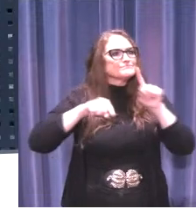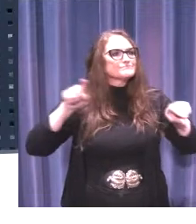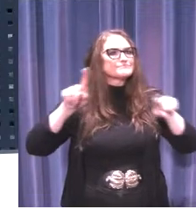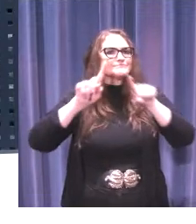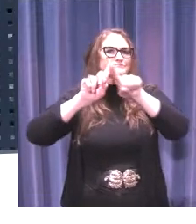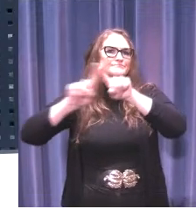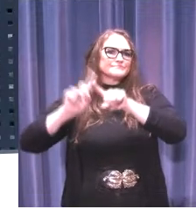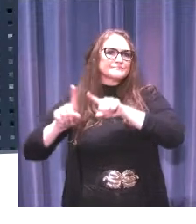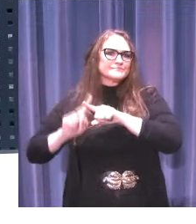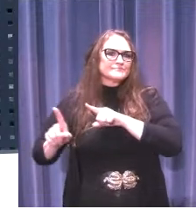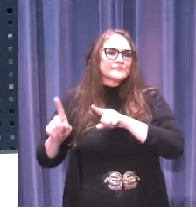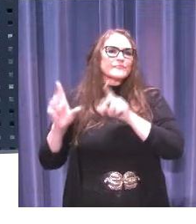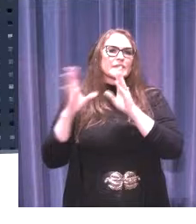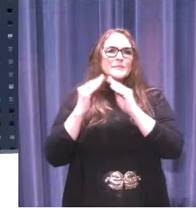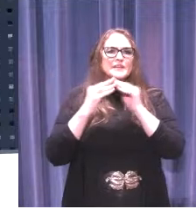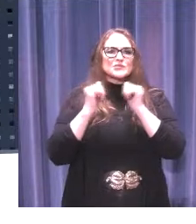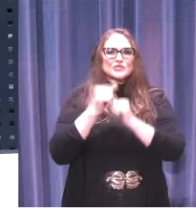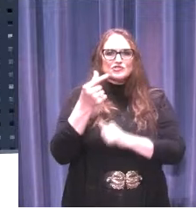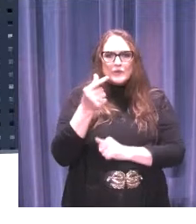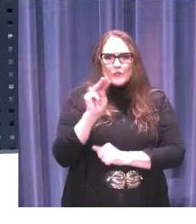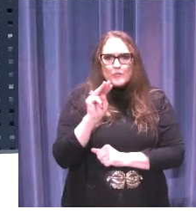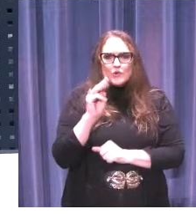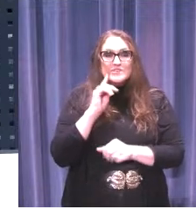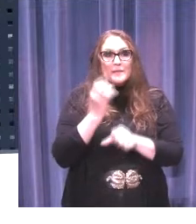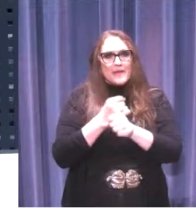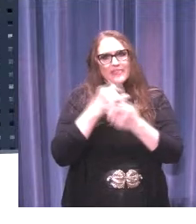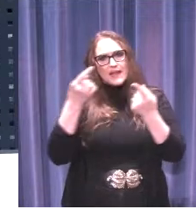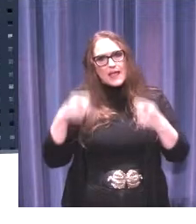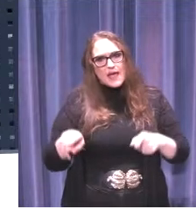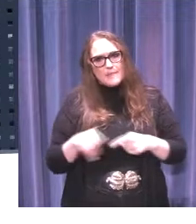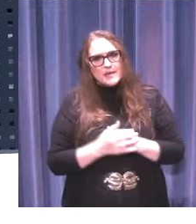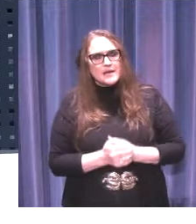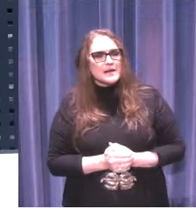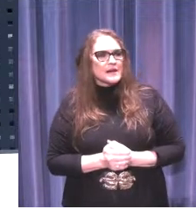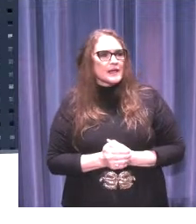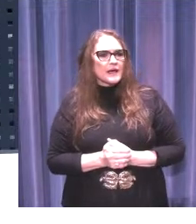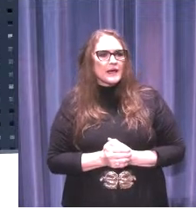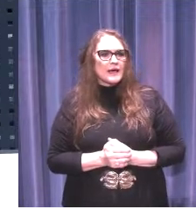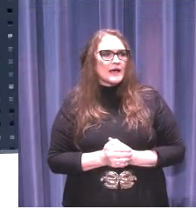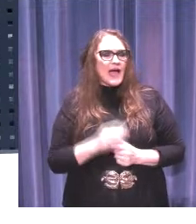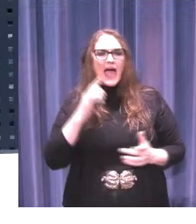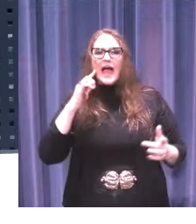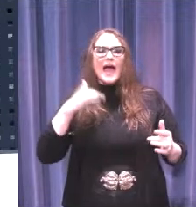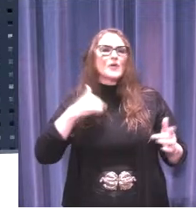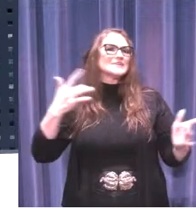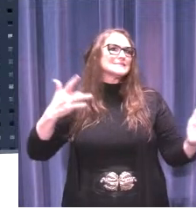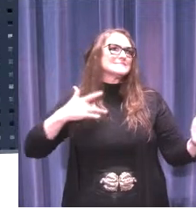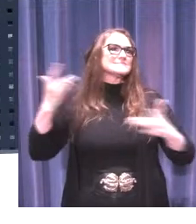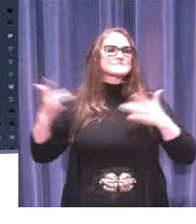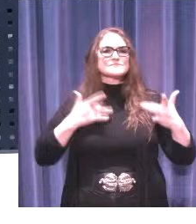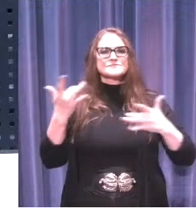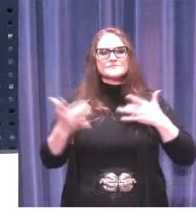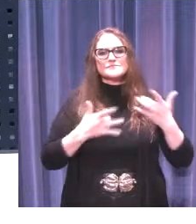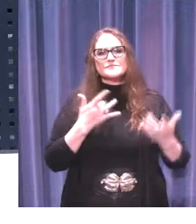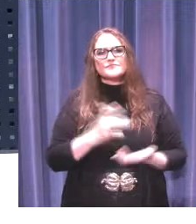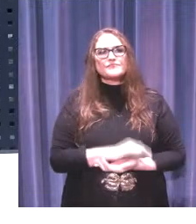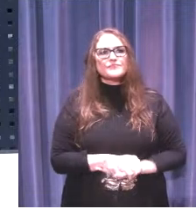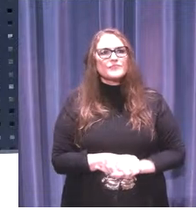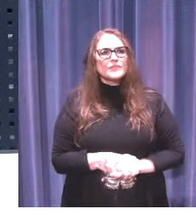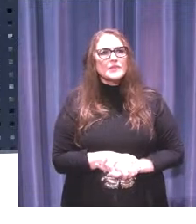with General Motors to make that happen. I was delighted.